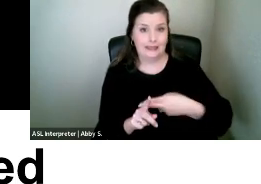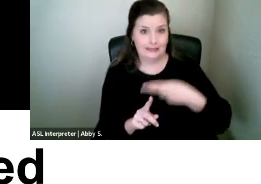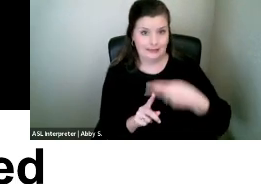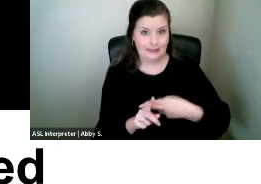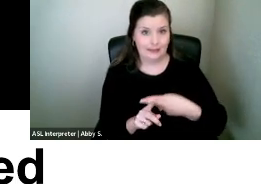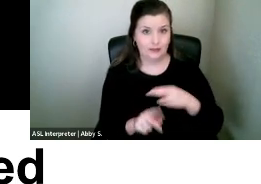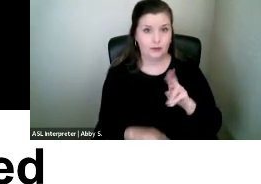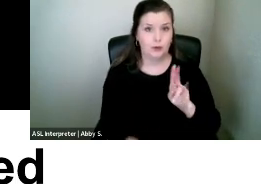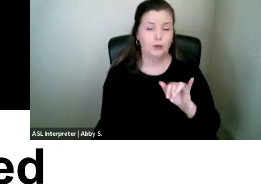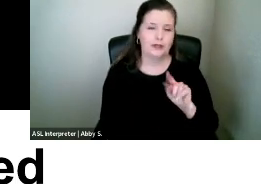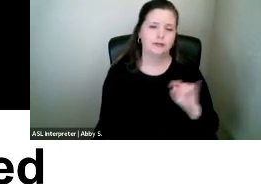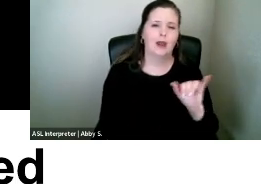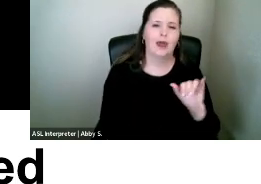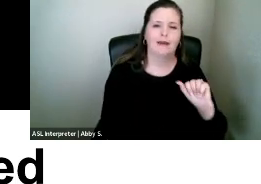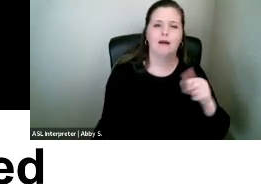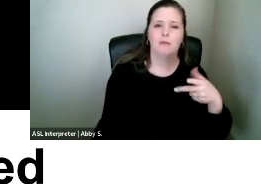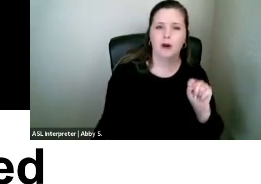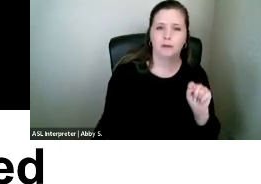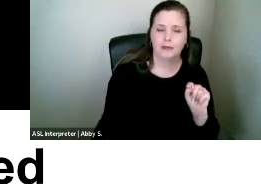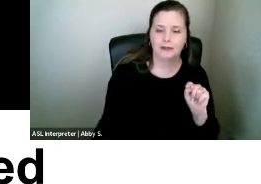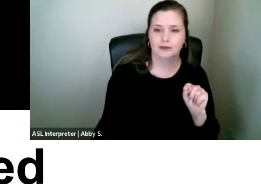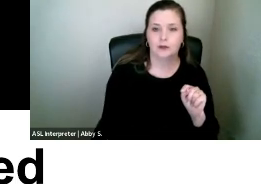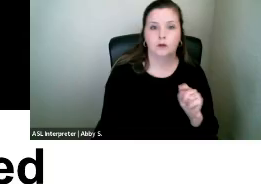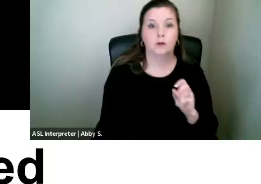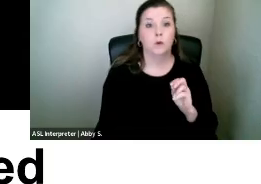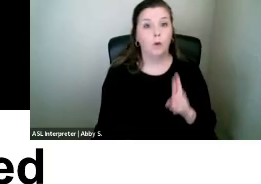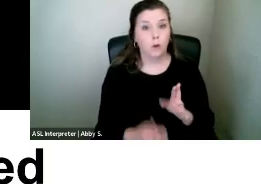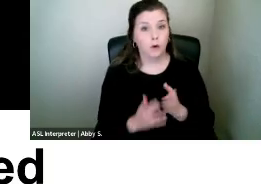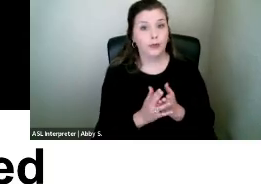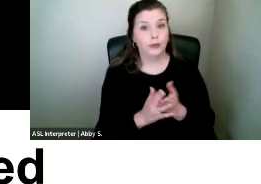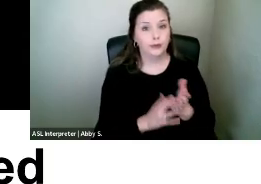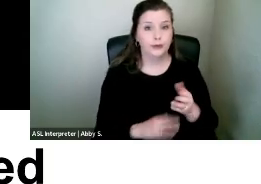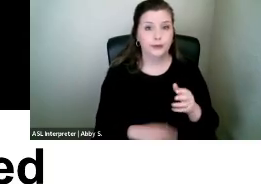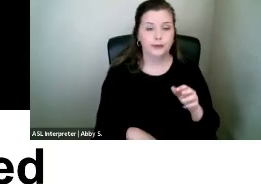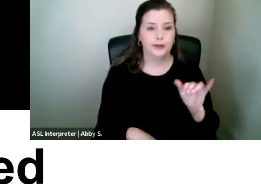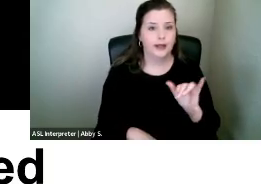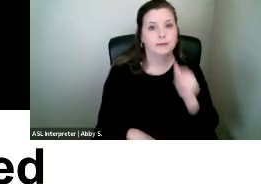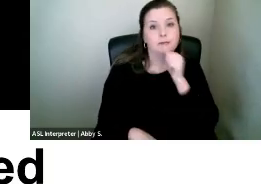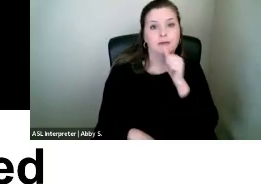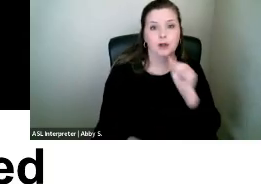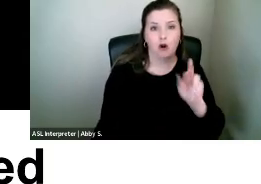apartment units, or through private RVs,